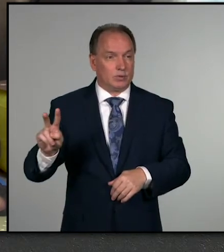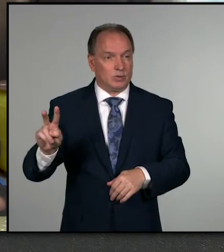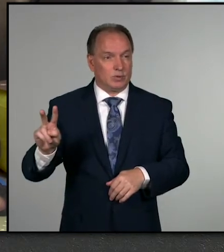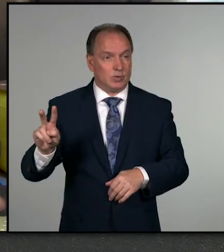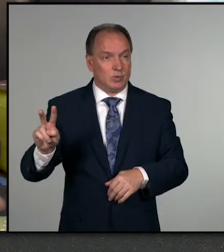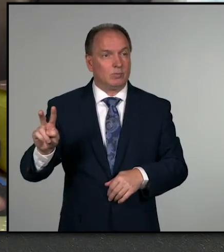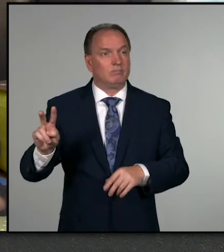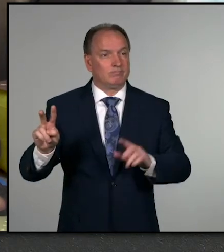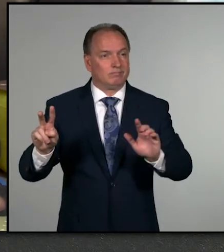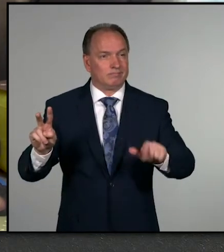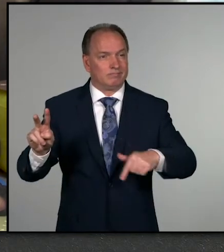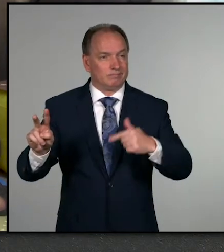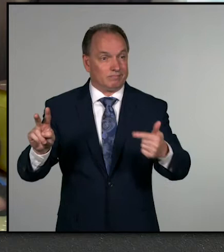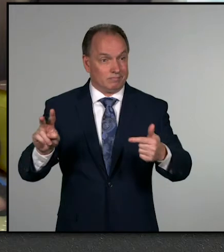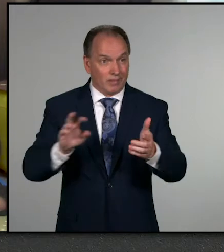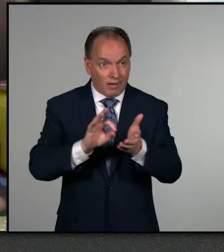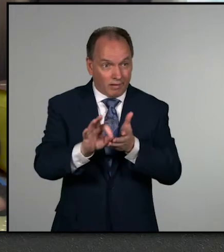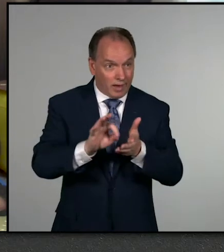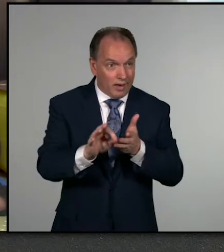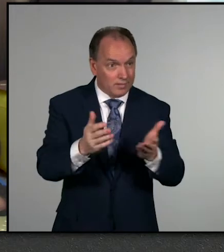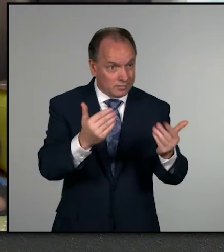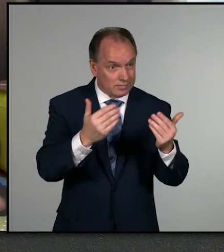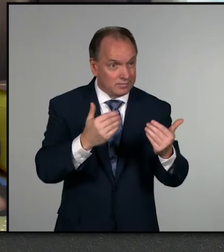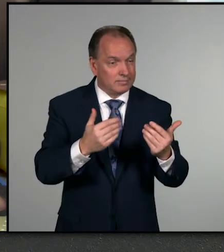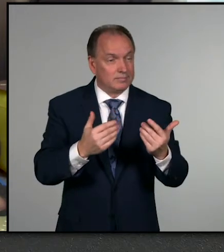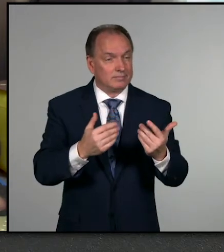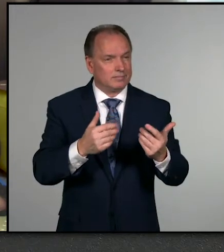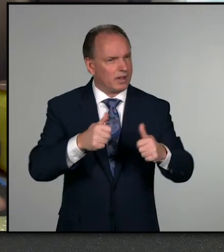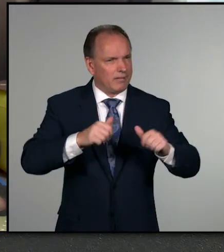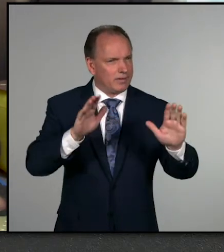1, 2. Keep counting, don't give